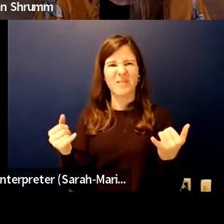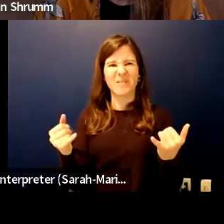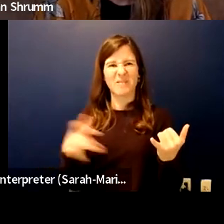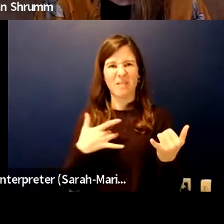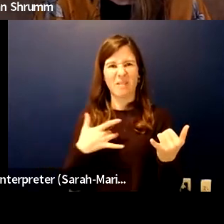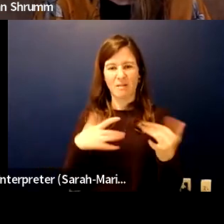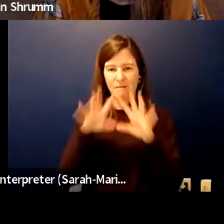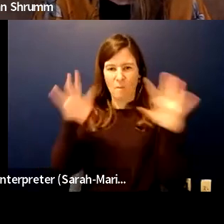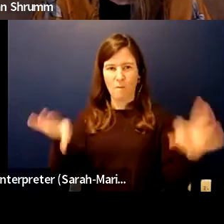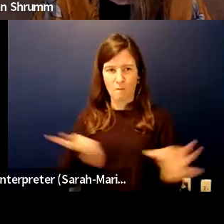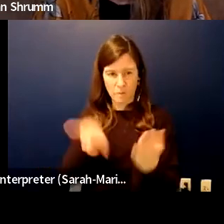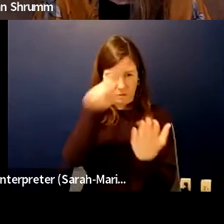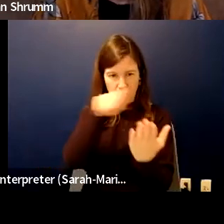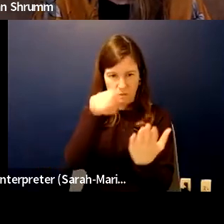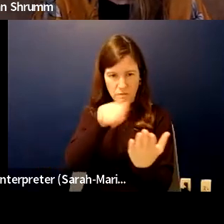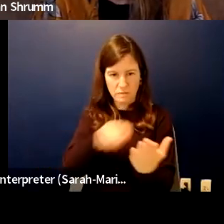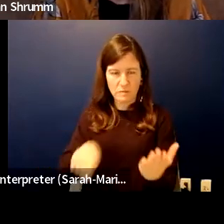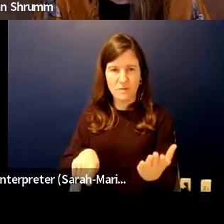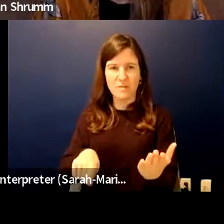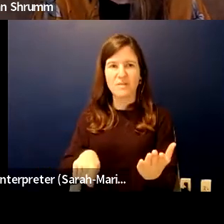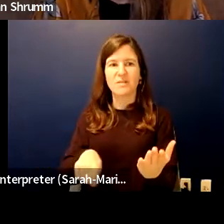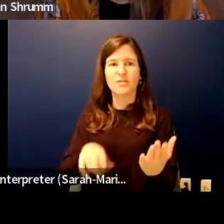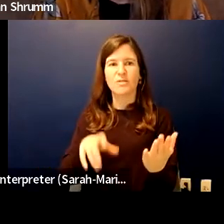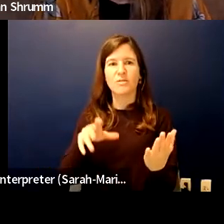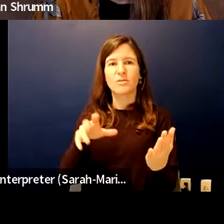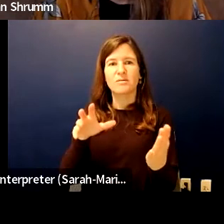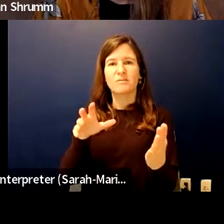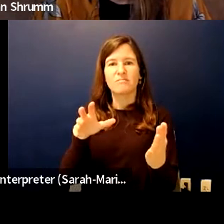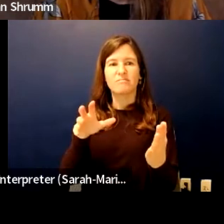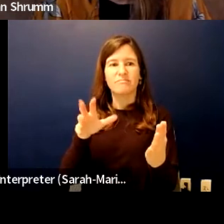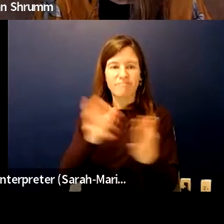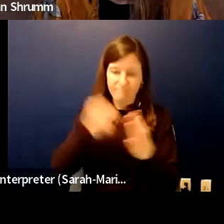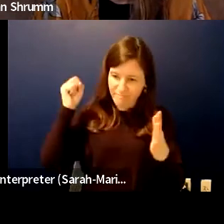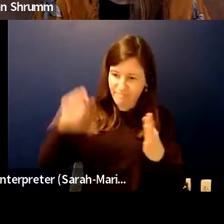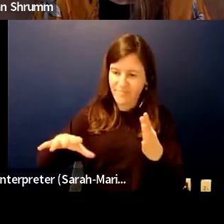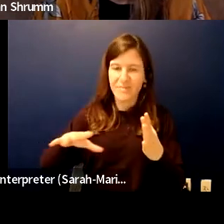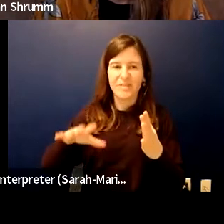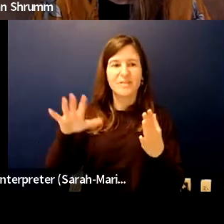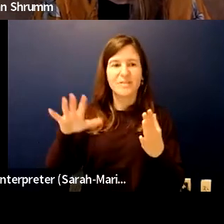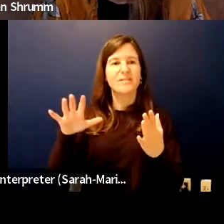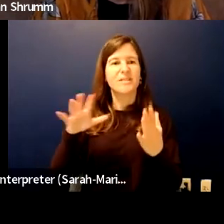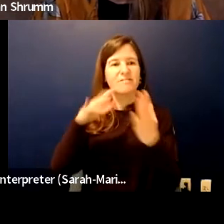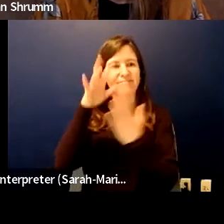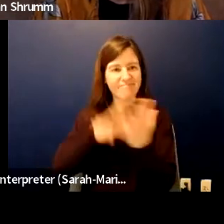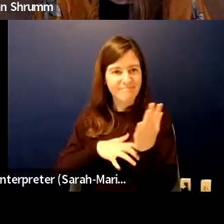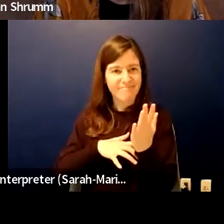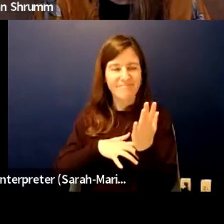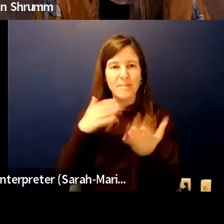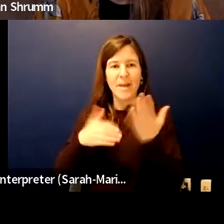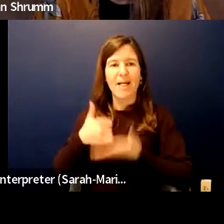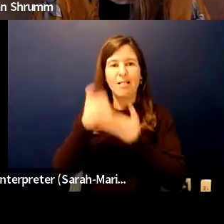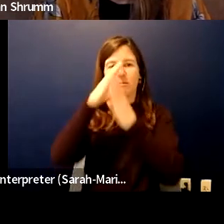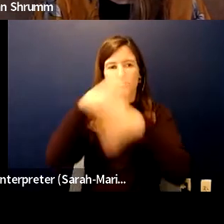formalized processes might be a bit of an opening for some people. I was inspired by this